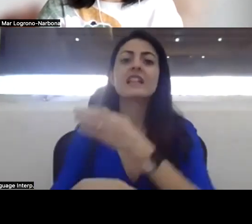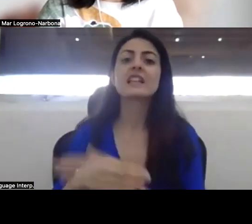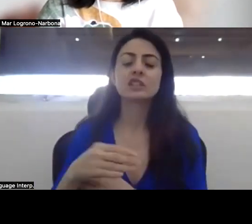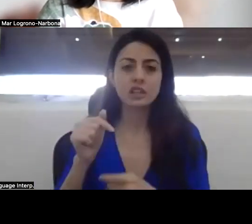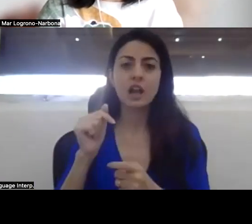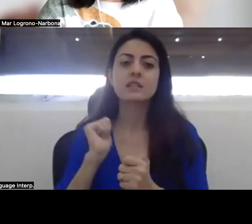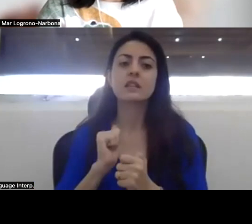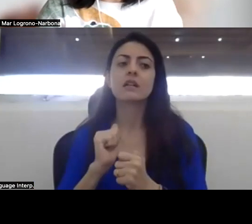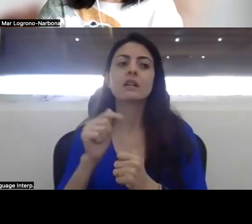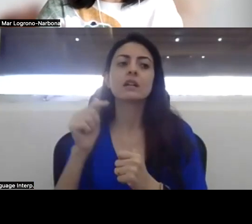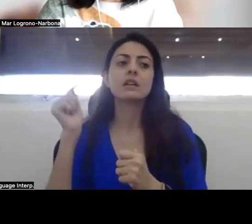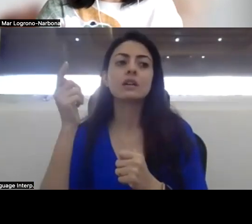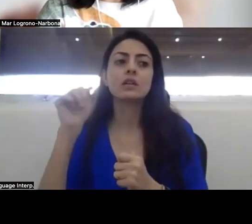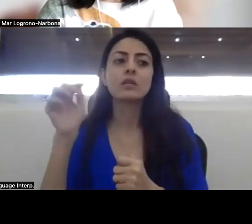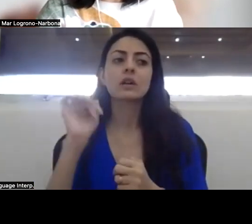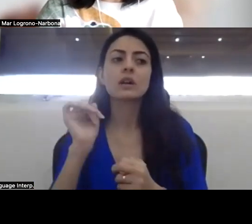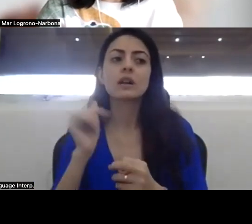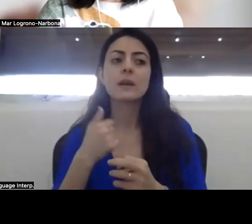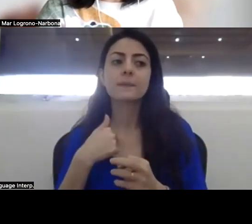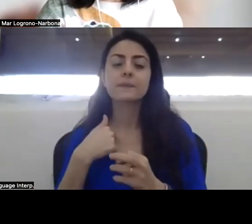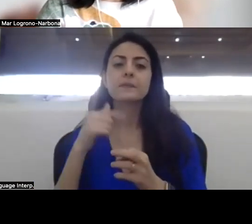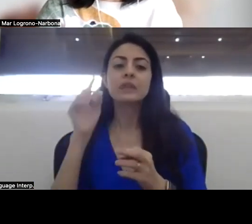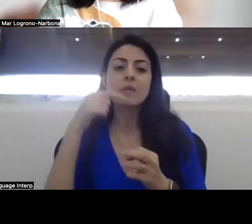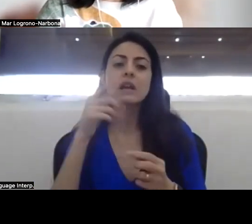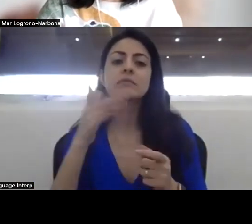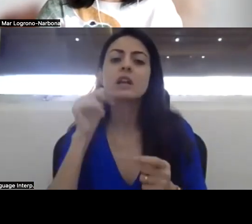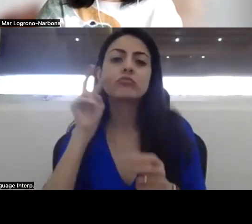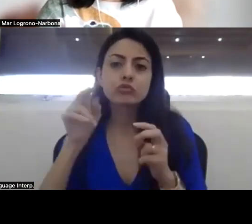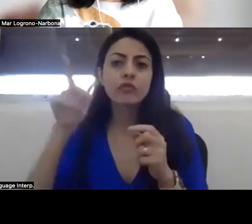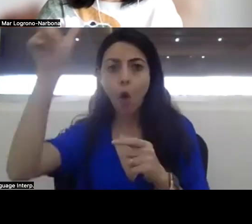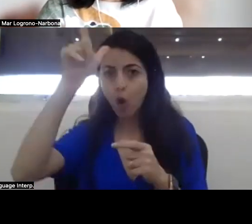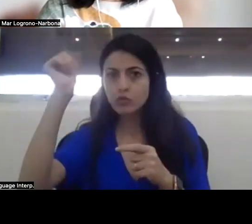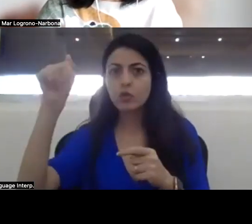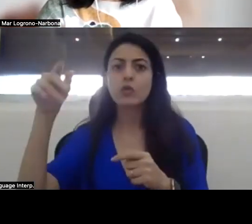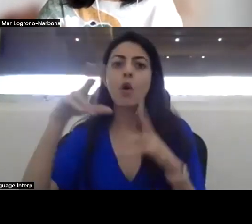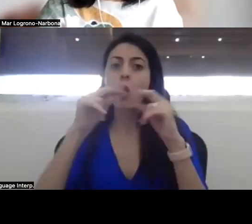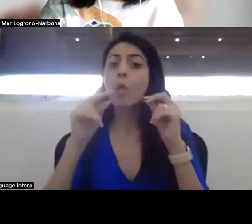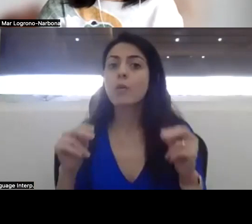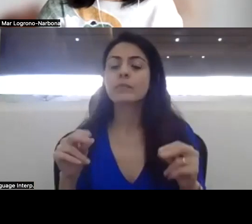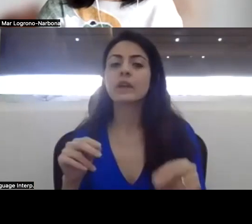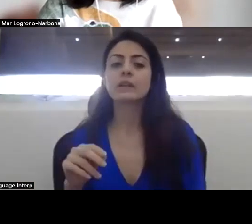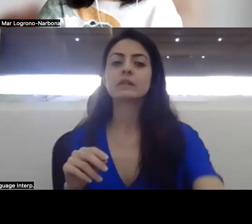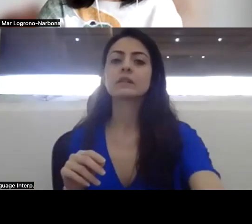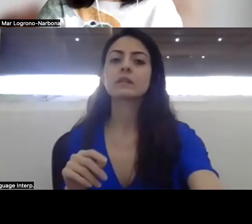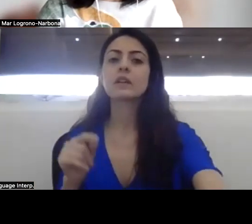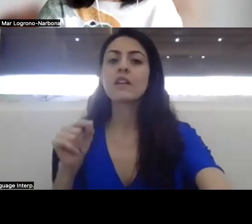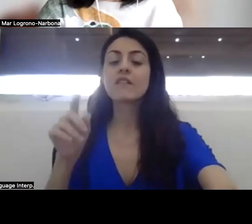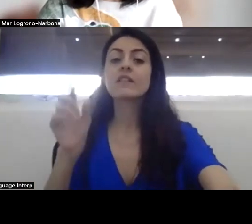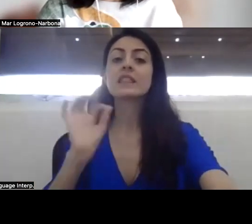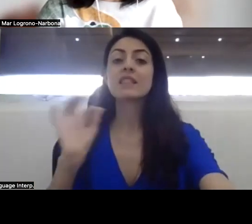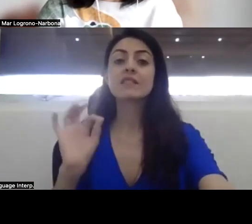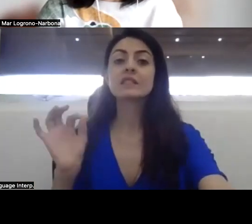at Jordan, if you look at Lebanon, a case I know well, there is an explicit recognition